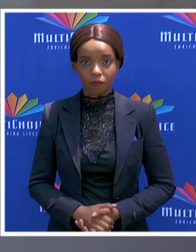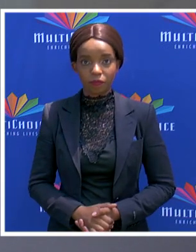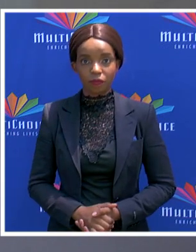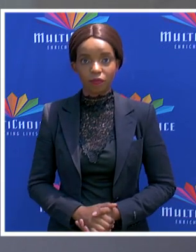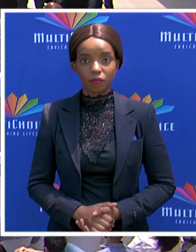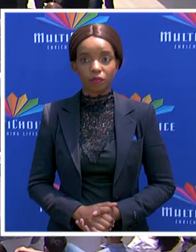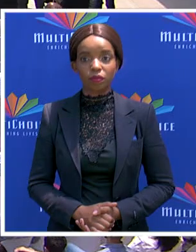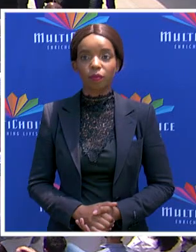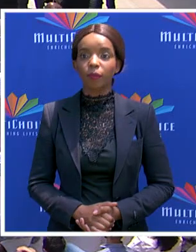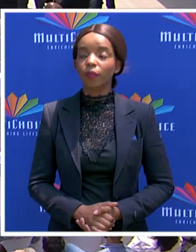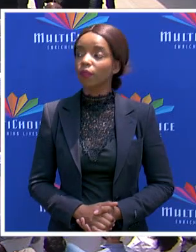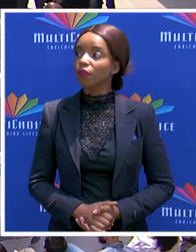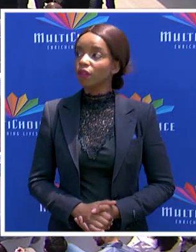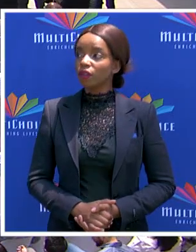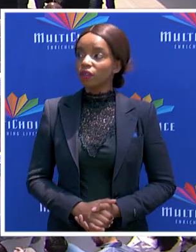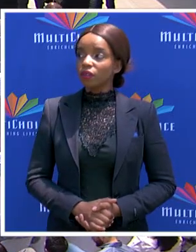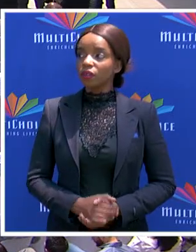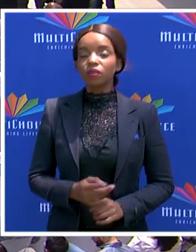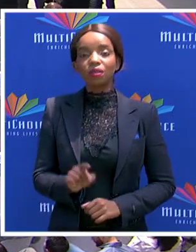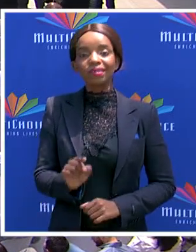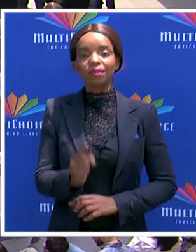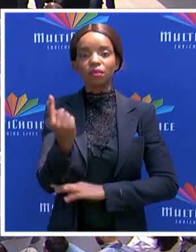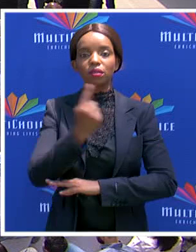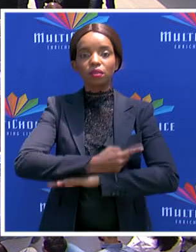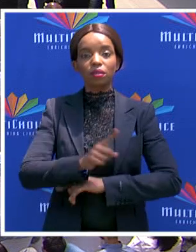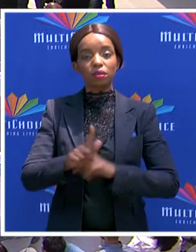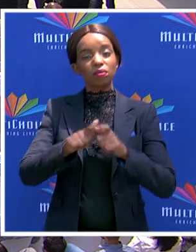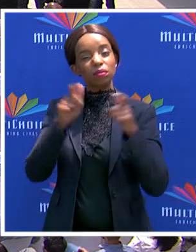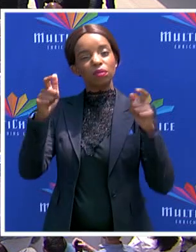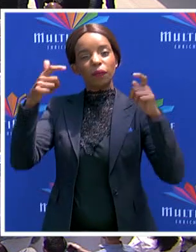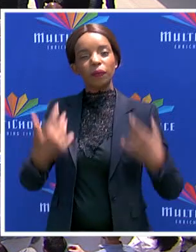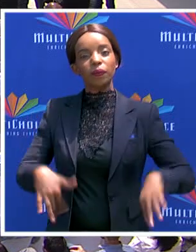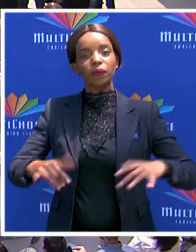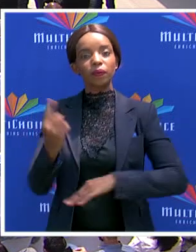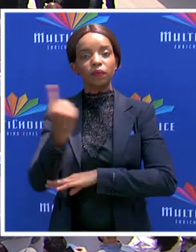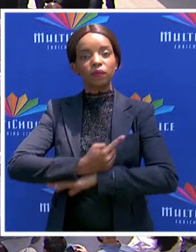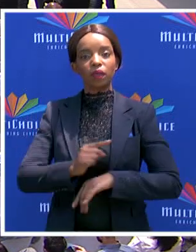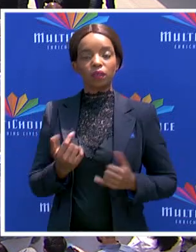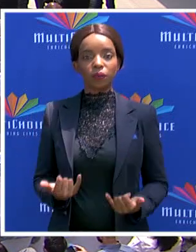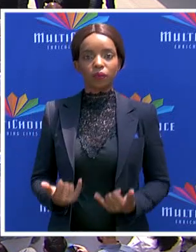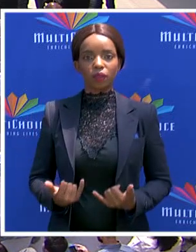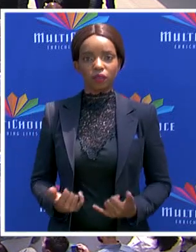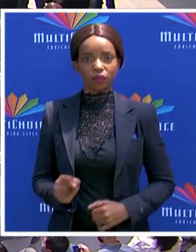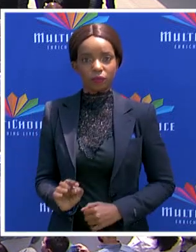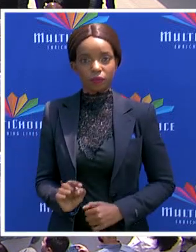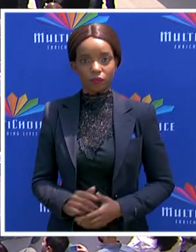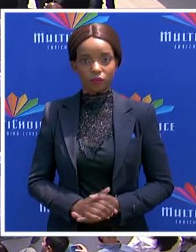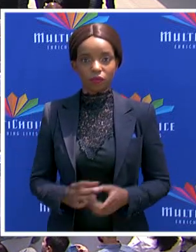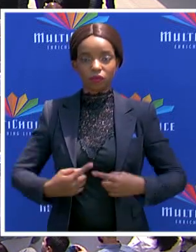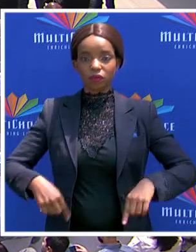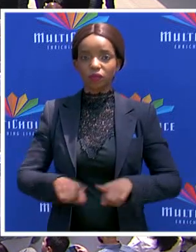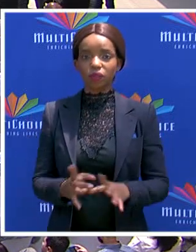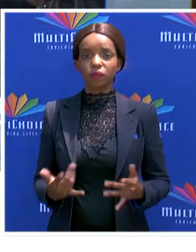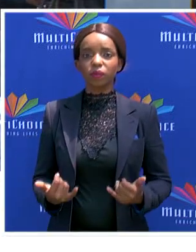company. Today is a very big milestone for us. Today, we row our own